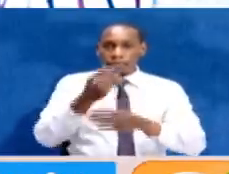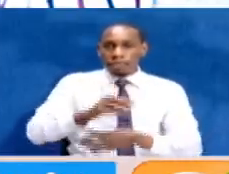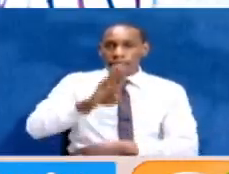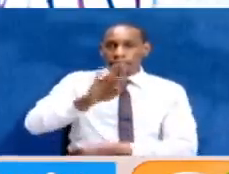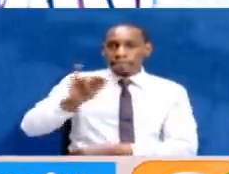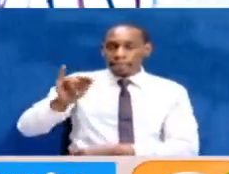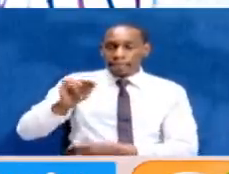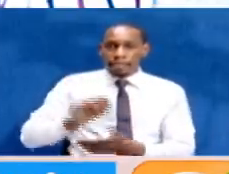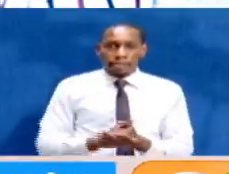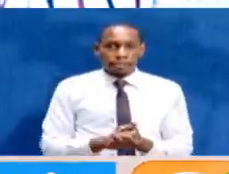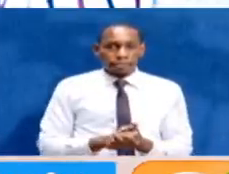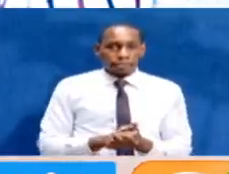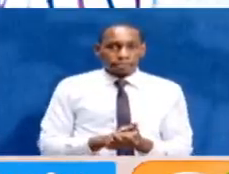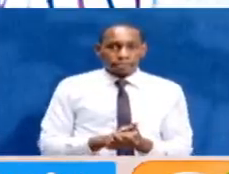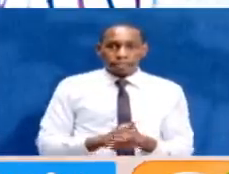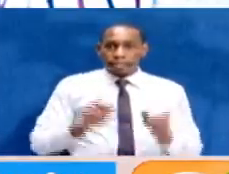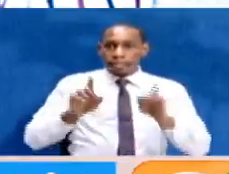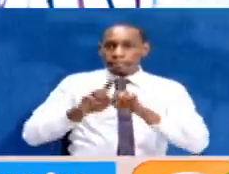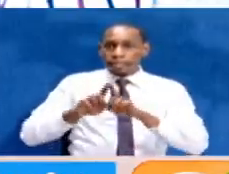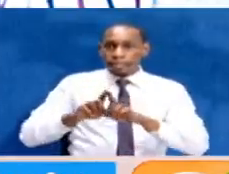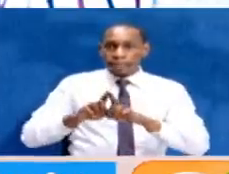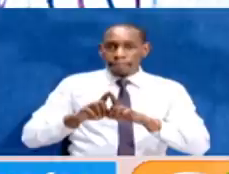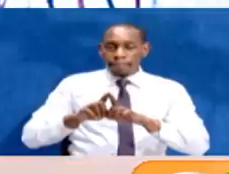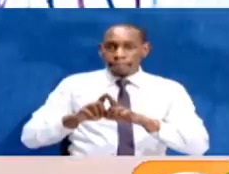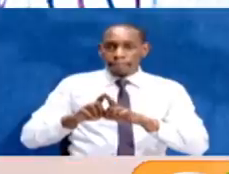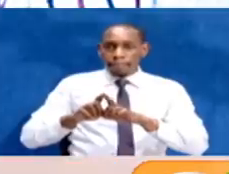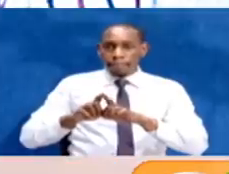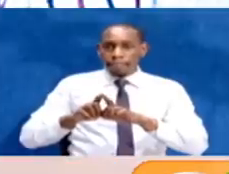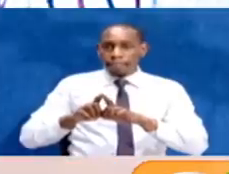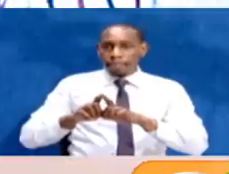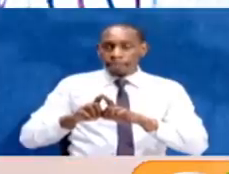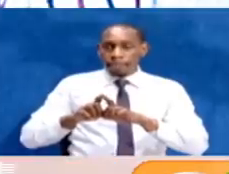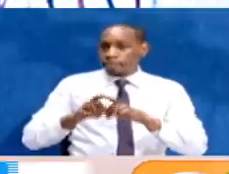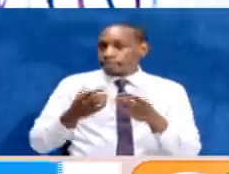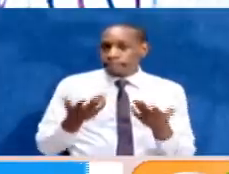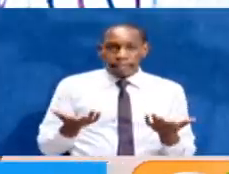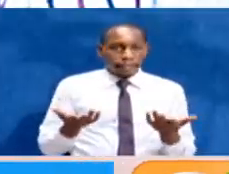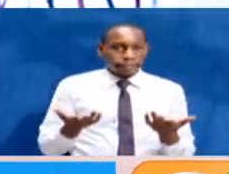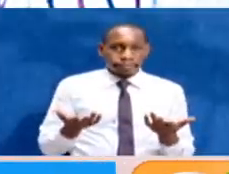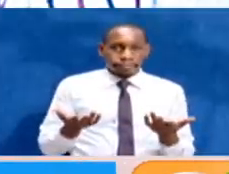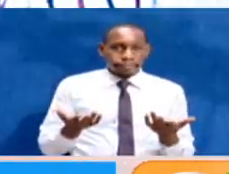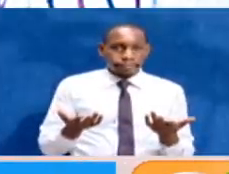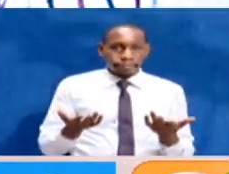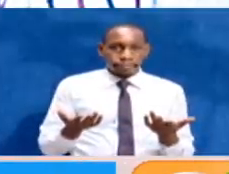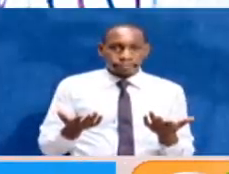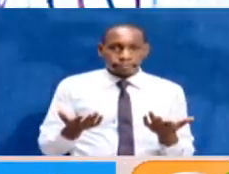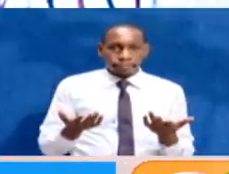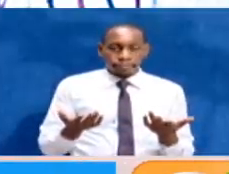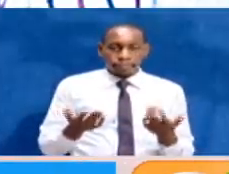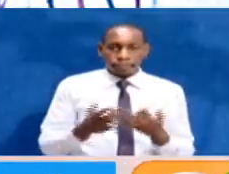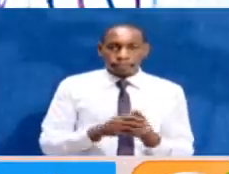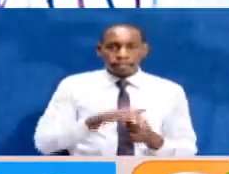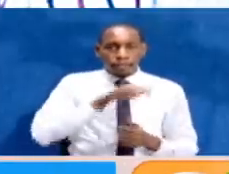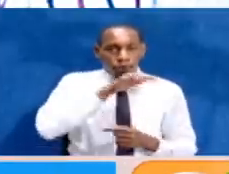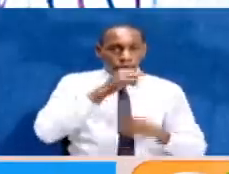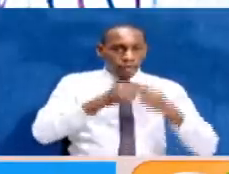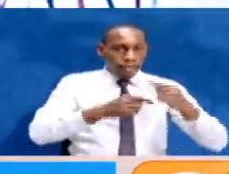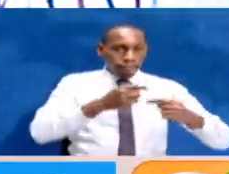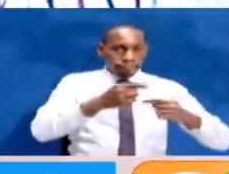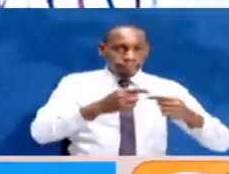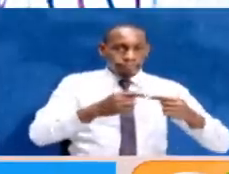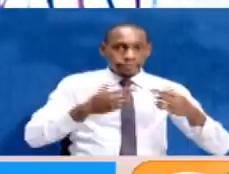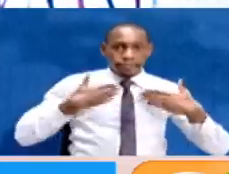that, a lot more than even the president, some people said. And now, fine, he's been